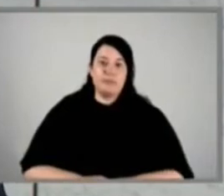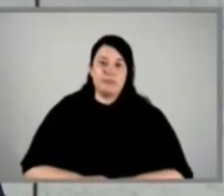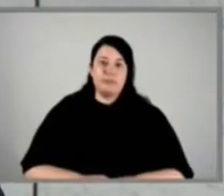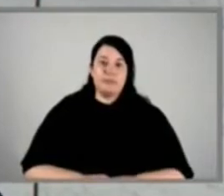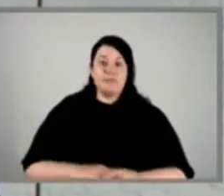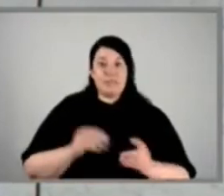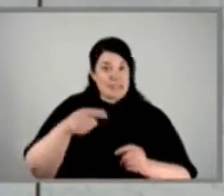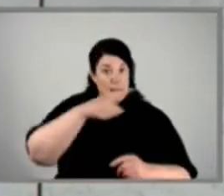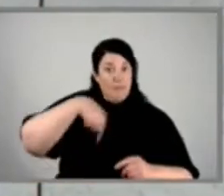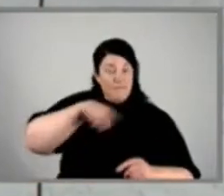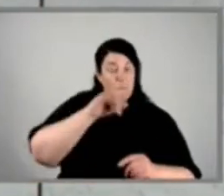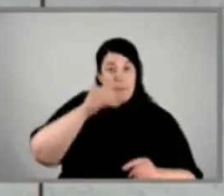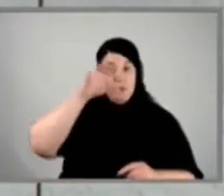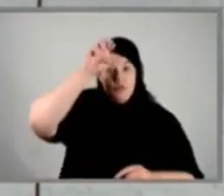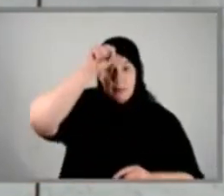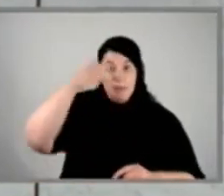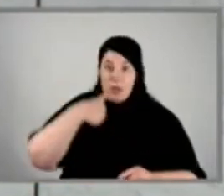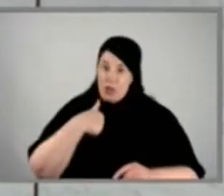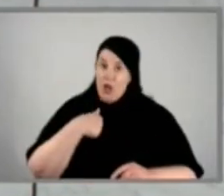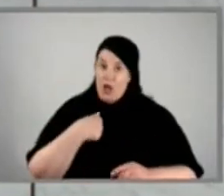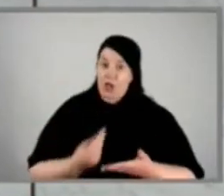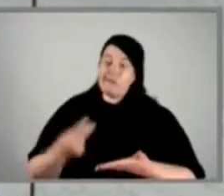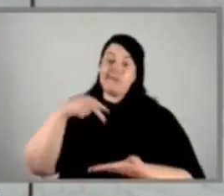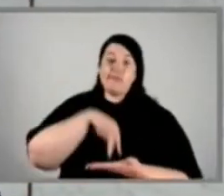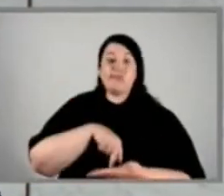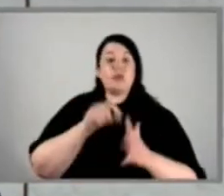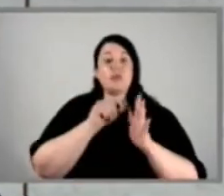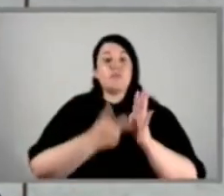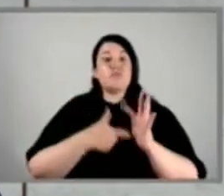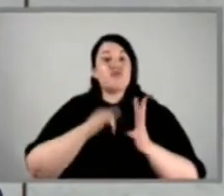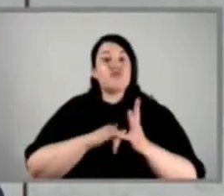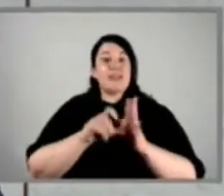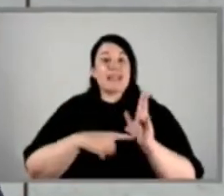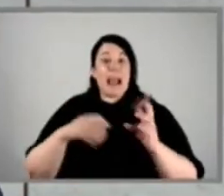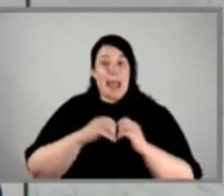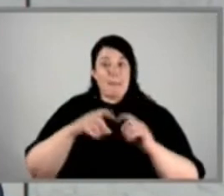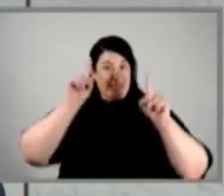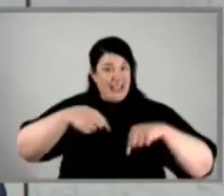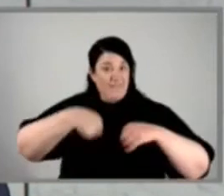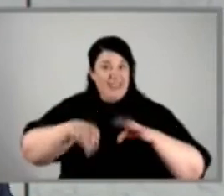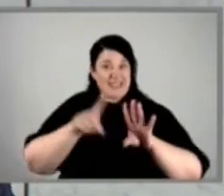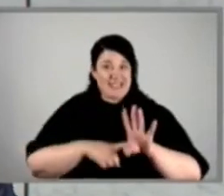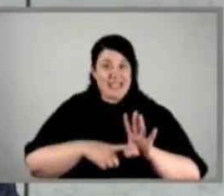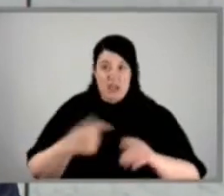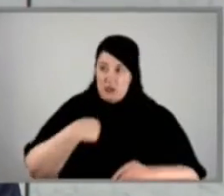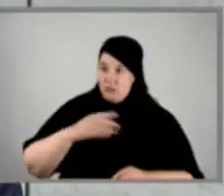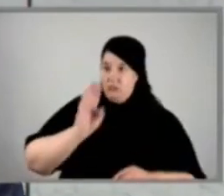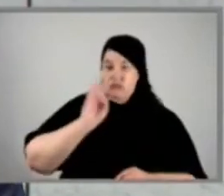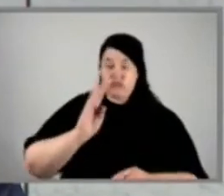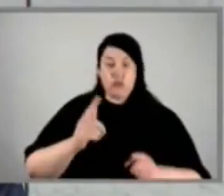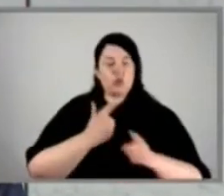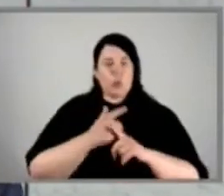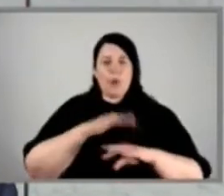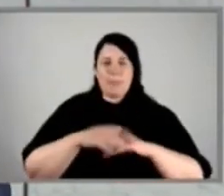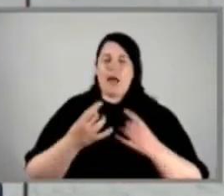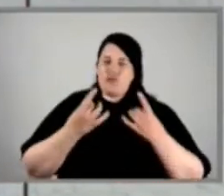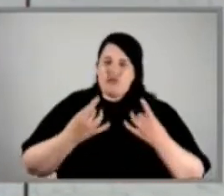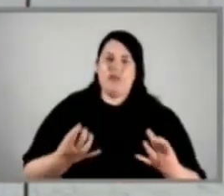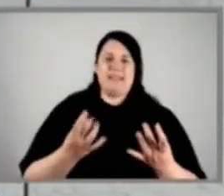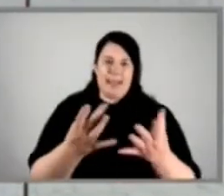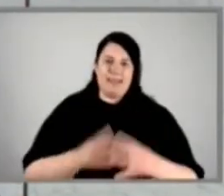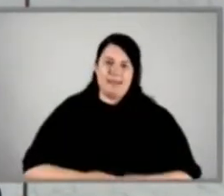from my first speech at the National Press Club at the start of this year, I said this agenda has to be about resilience as well. Of course it's about